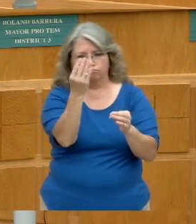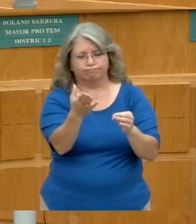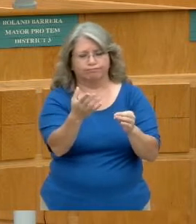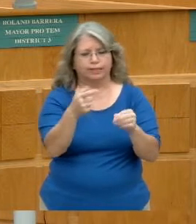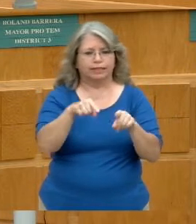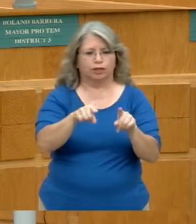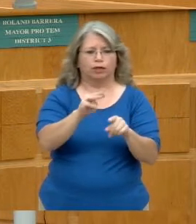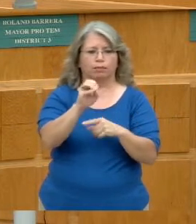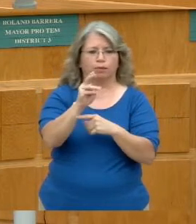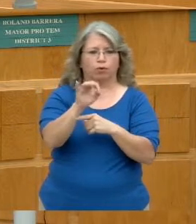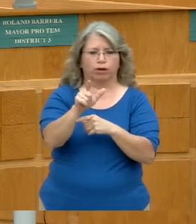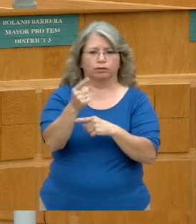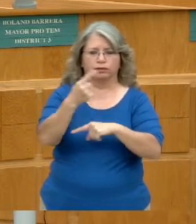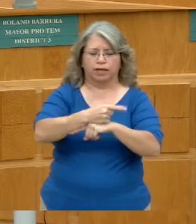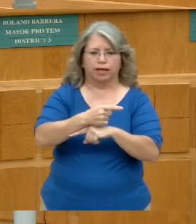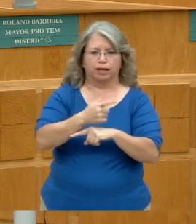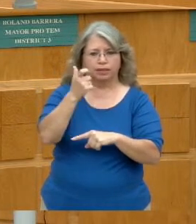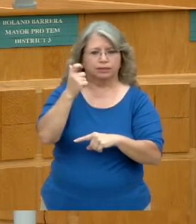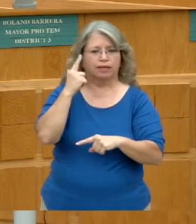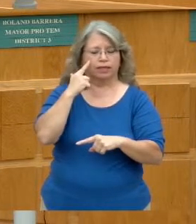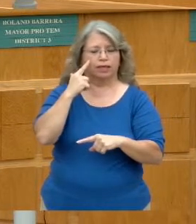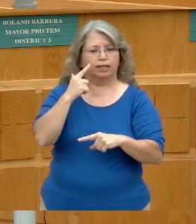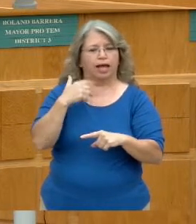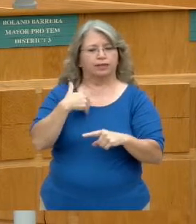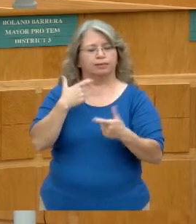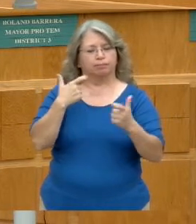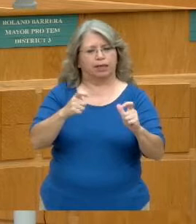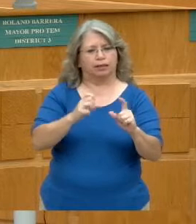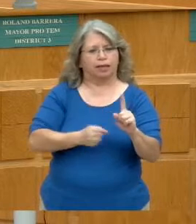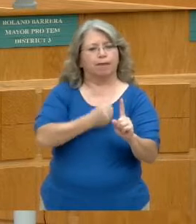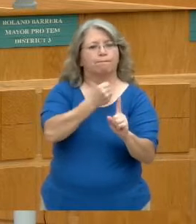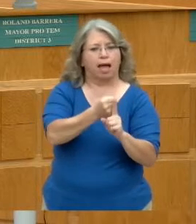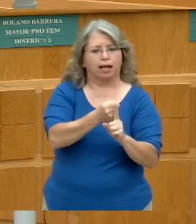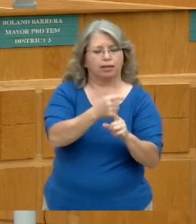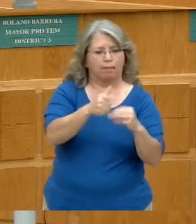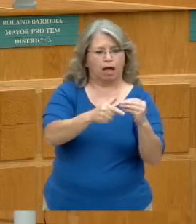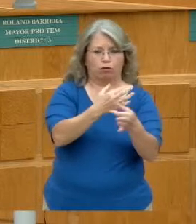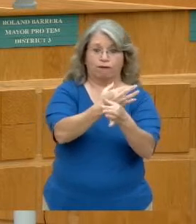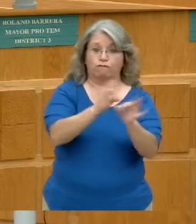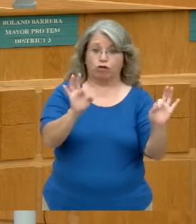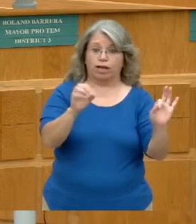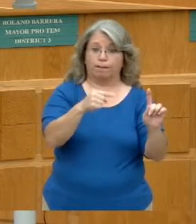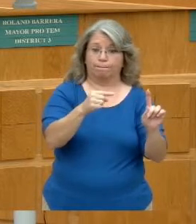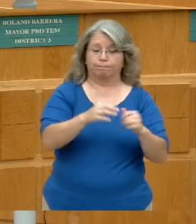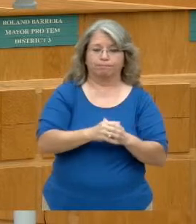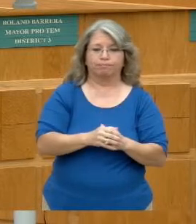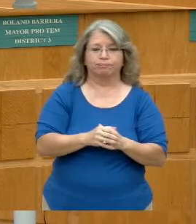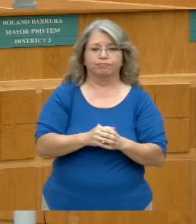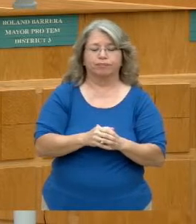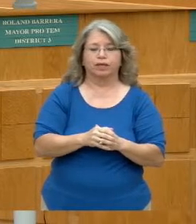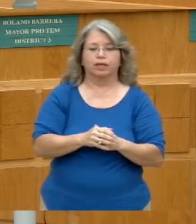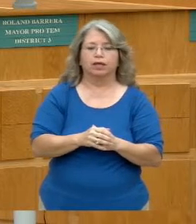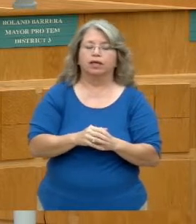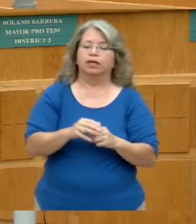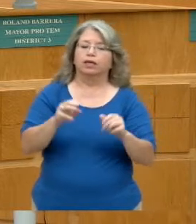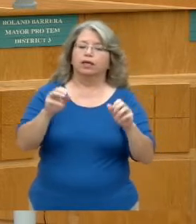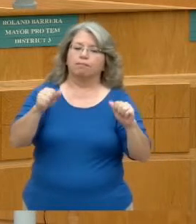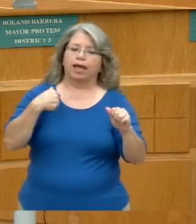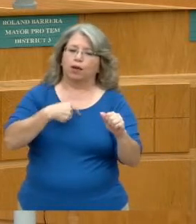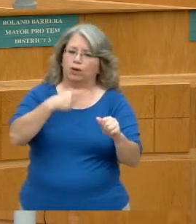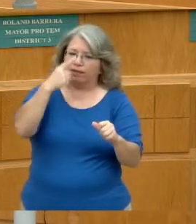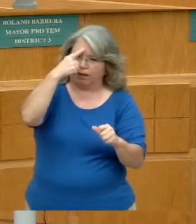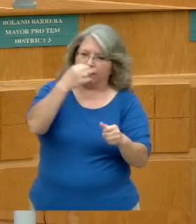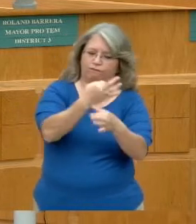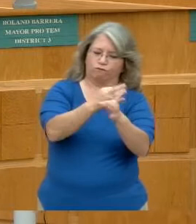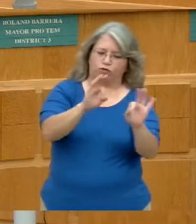most impact to the concept of freedom. May we think of freedom not as the right to do